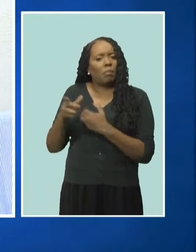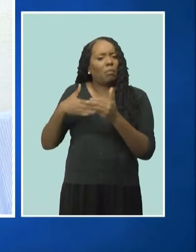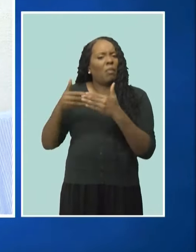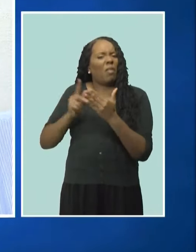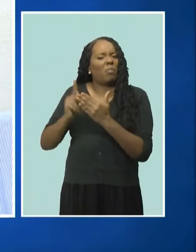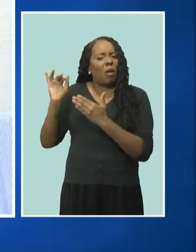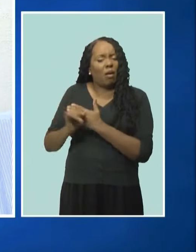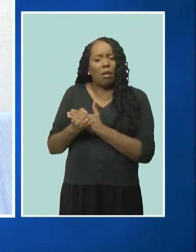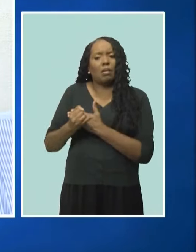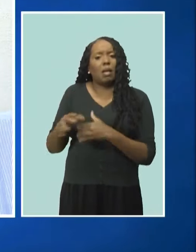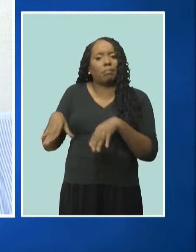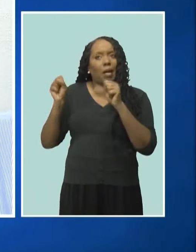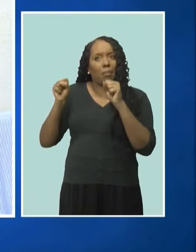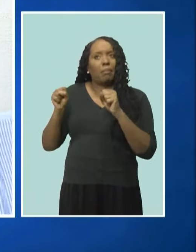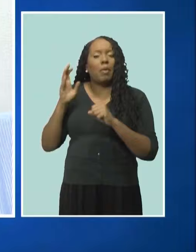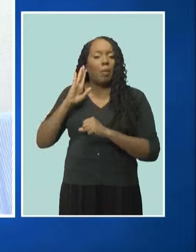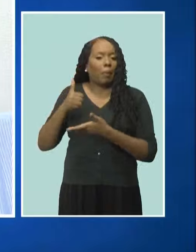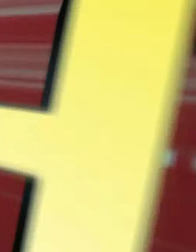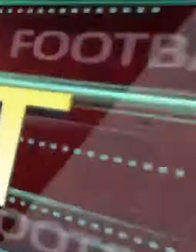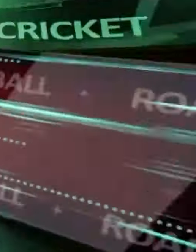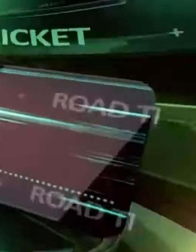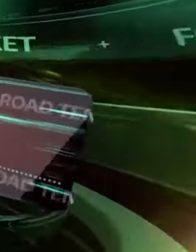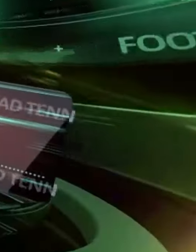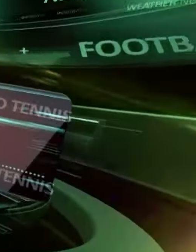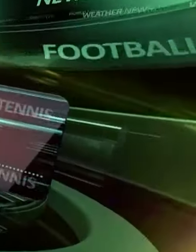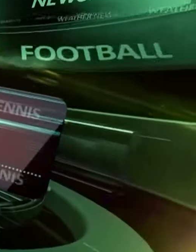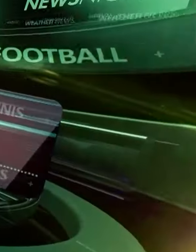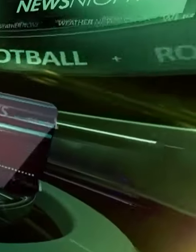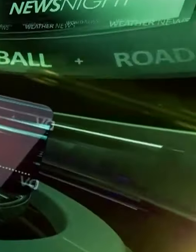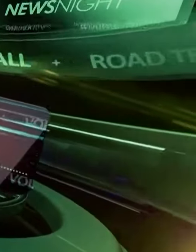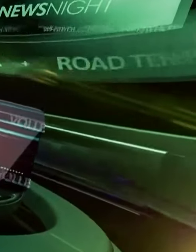they undertake.